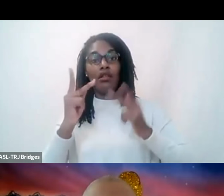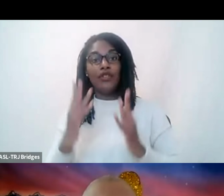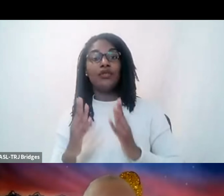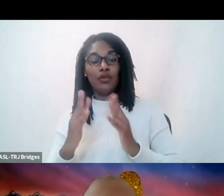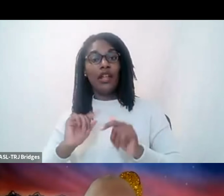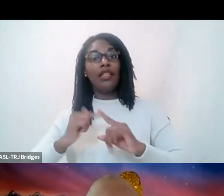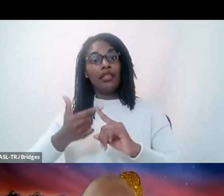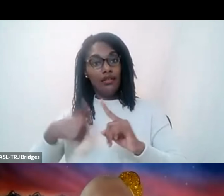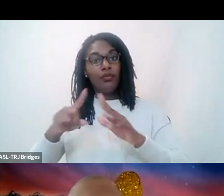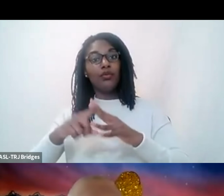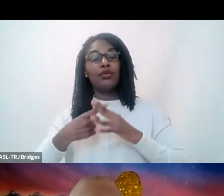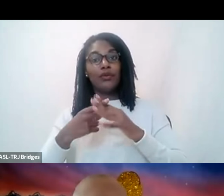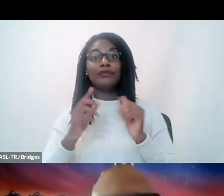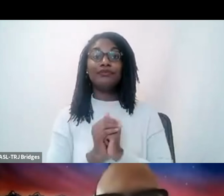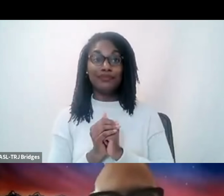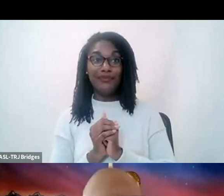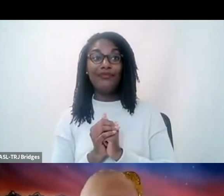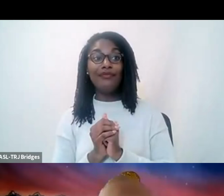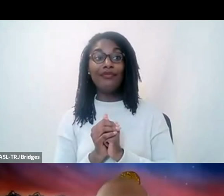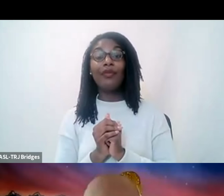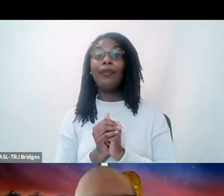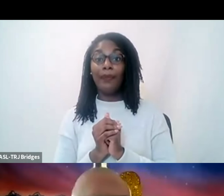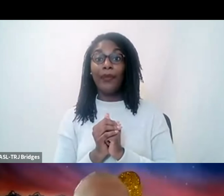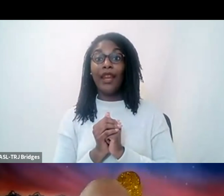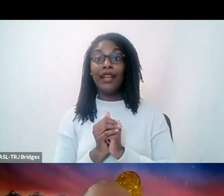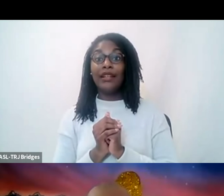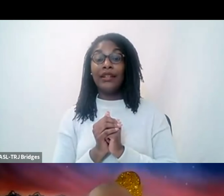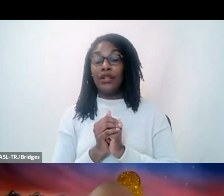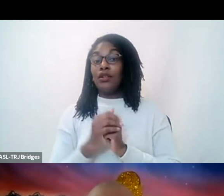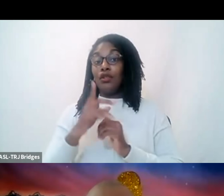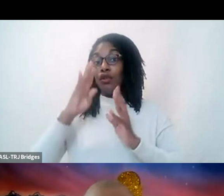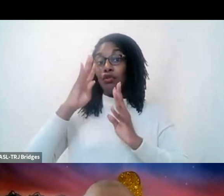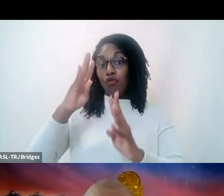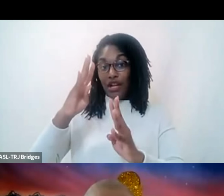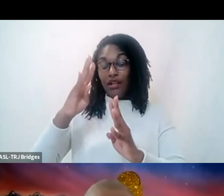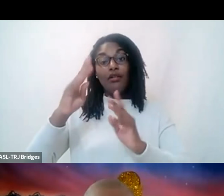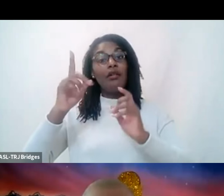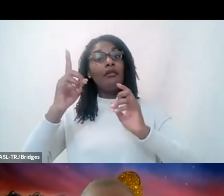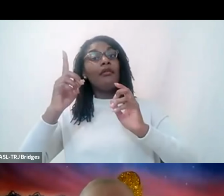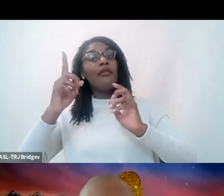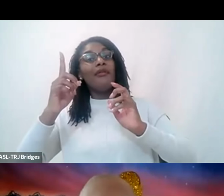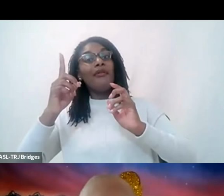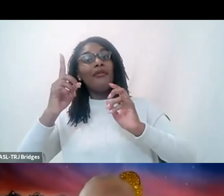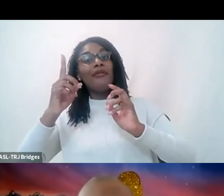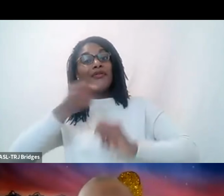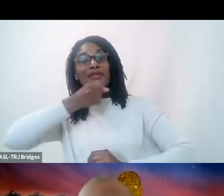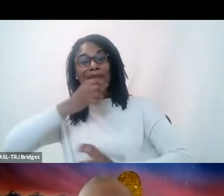get started. So the creator, curator, and